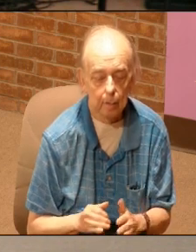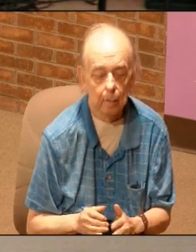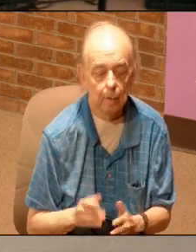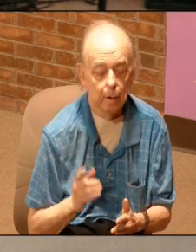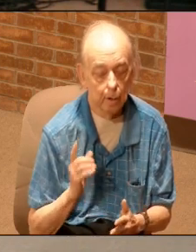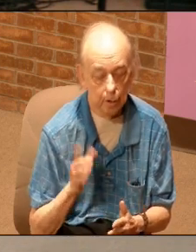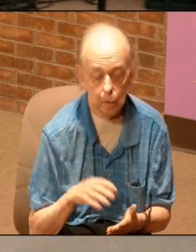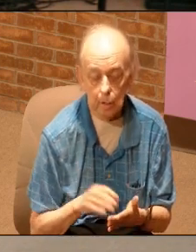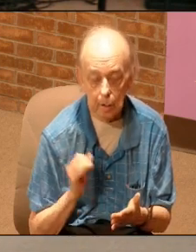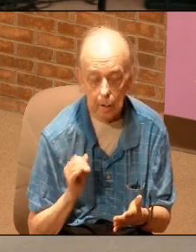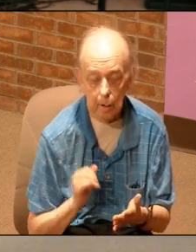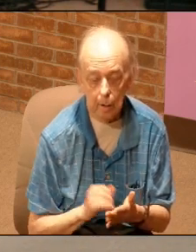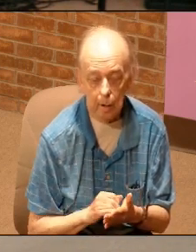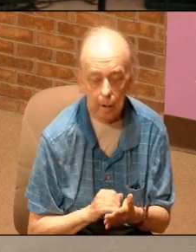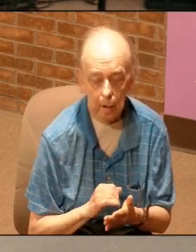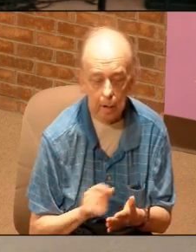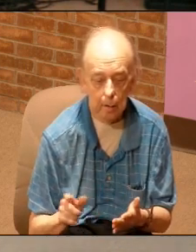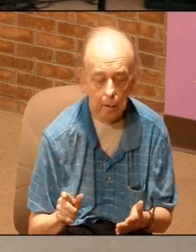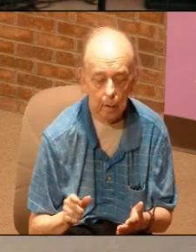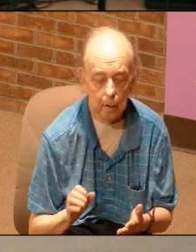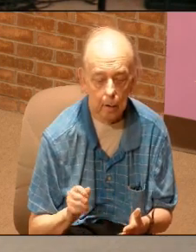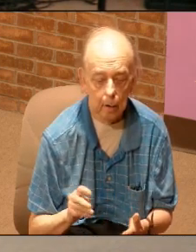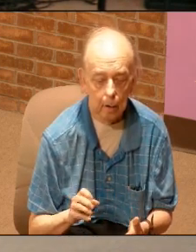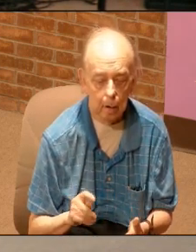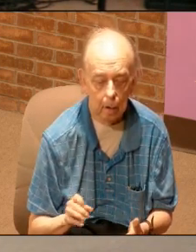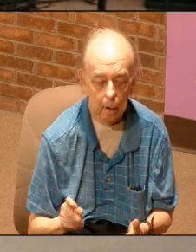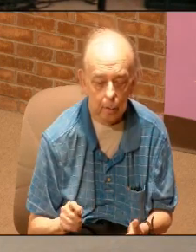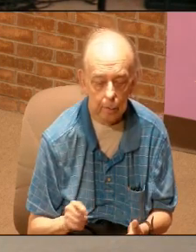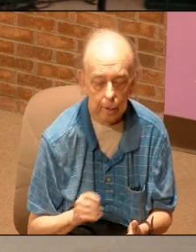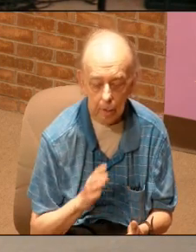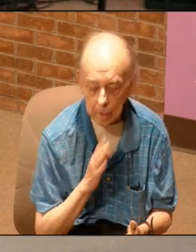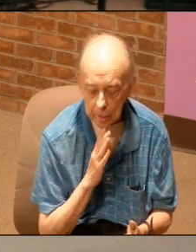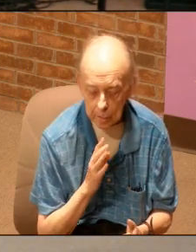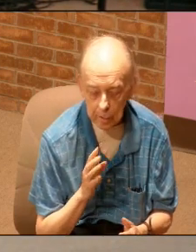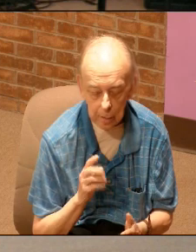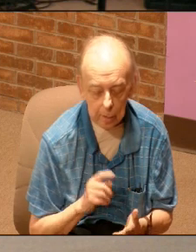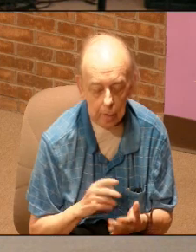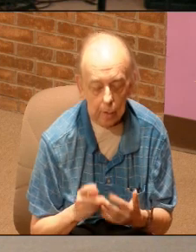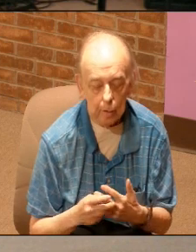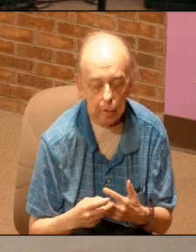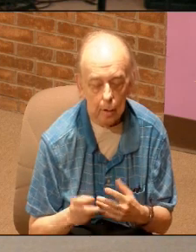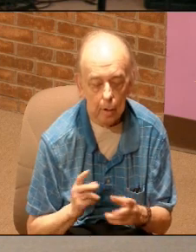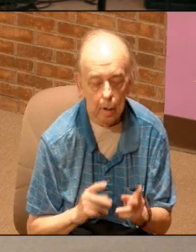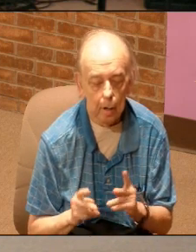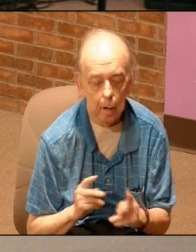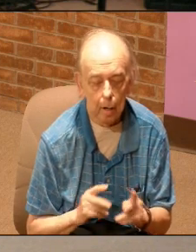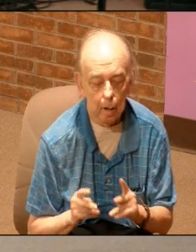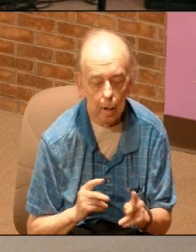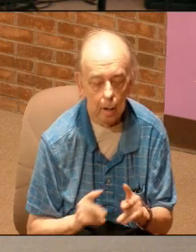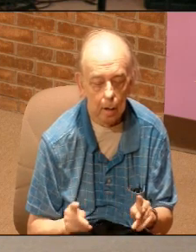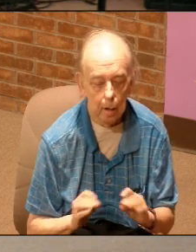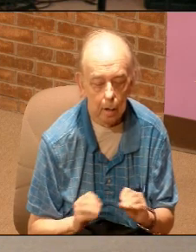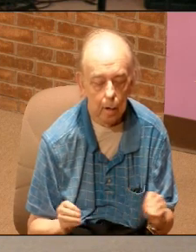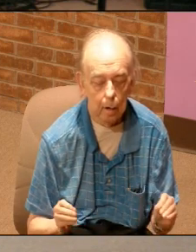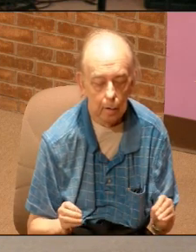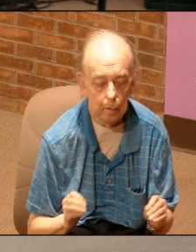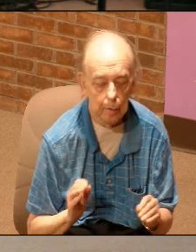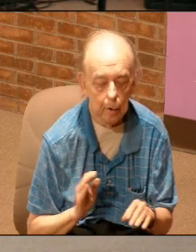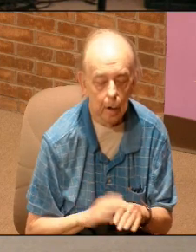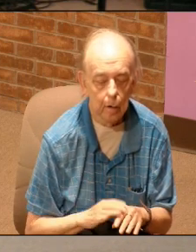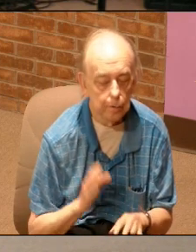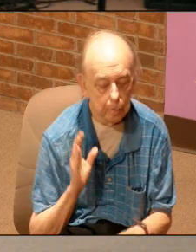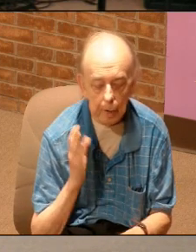you will find out is all conservative talk show hosts, talk show stars will no longer be on your